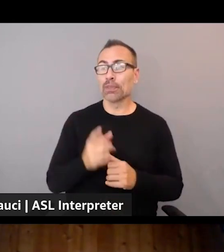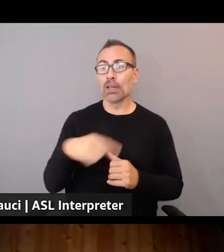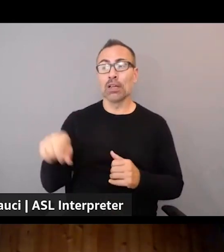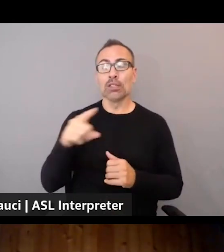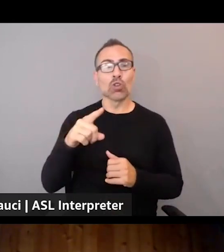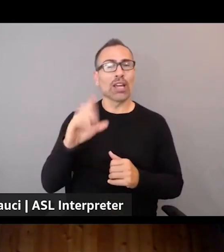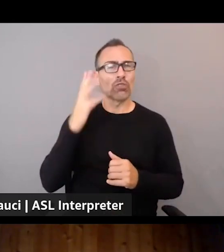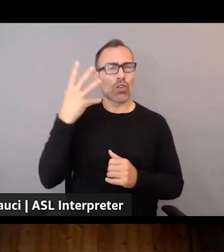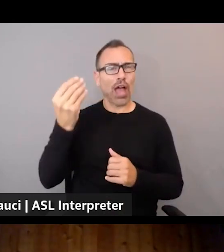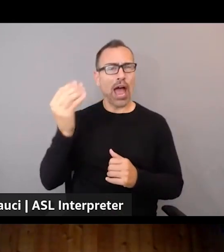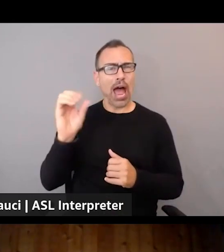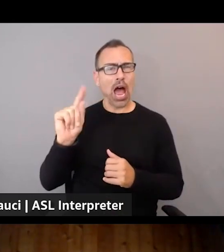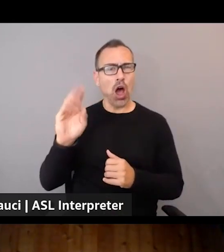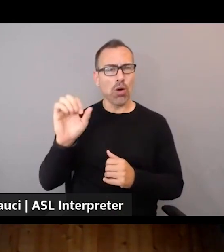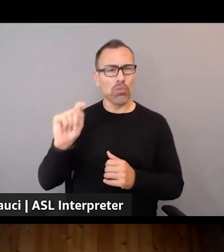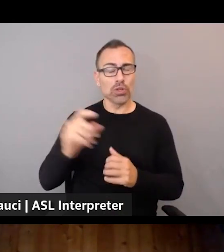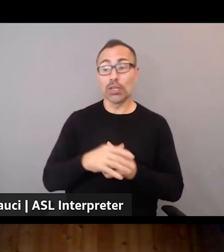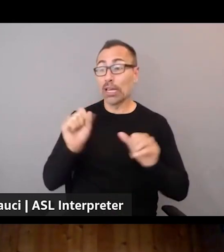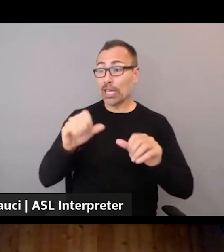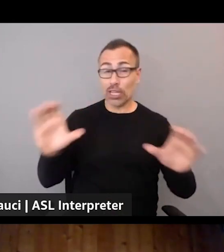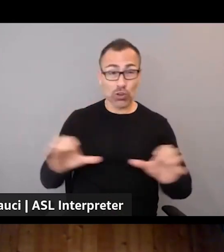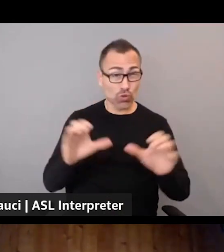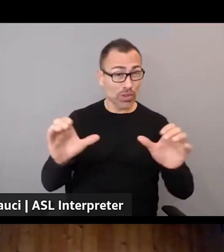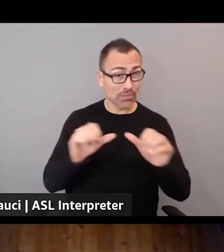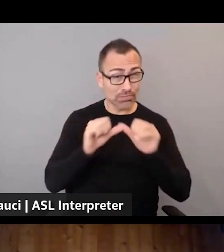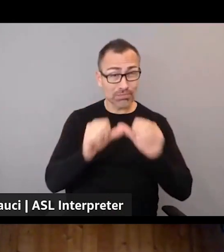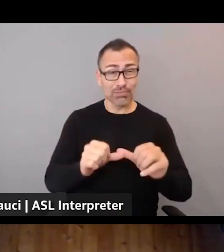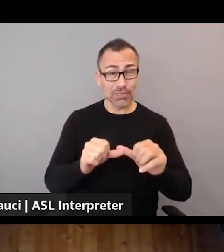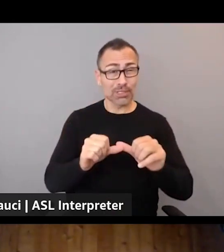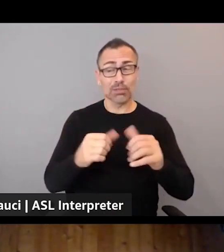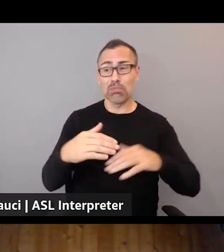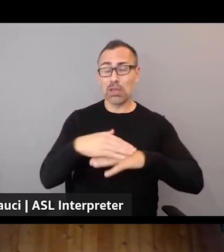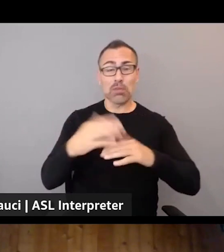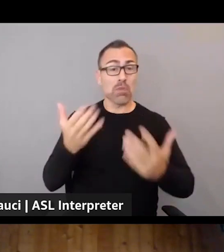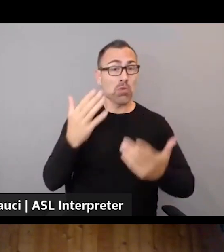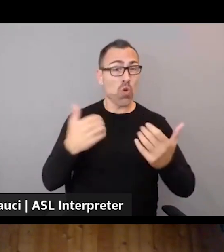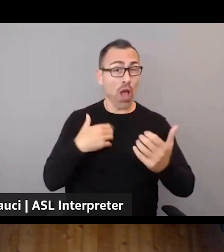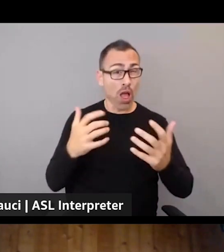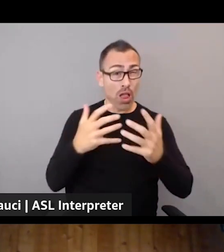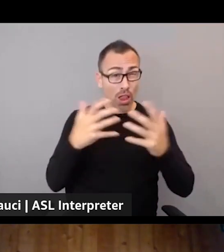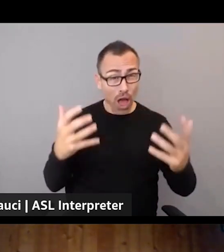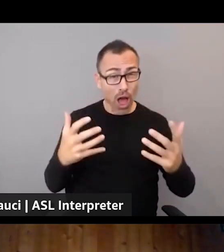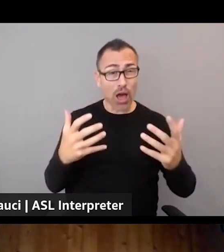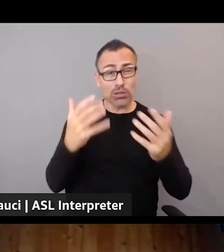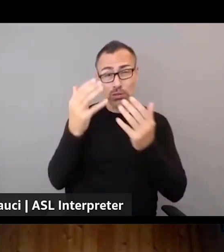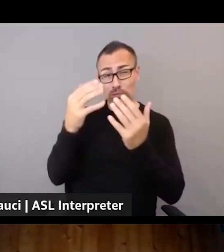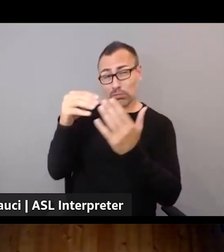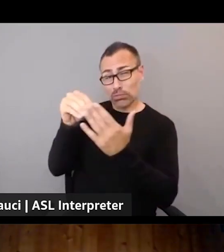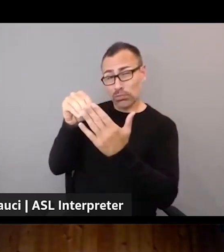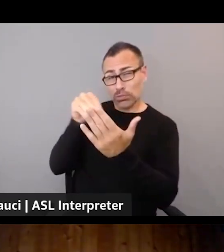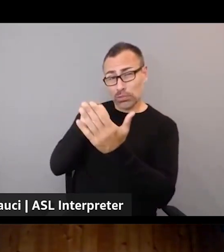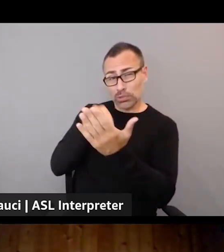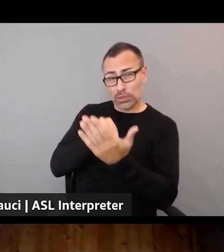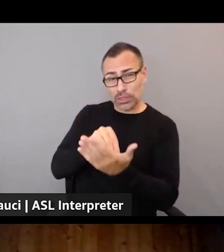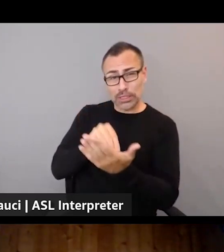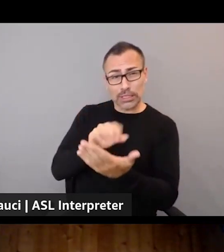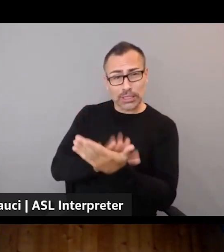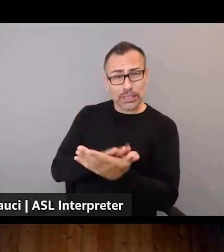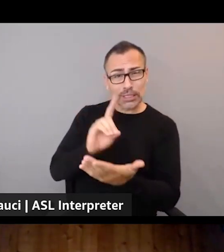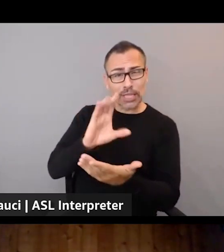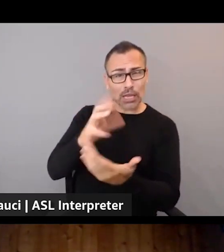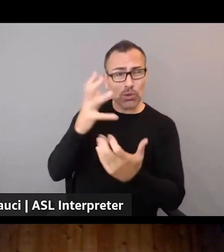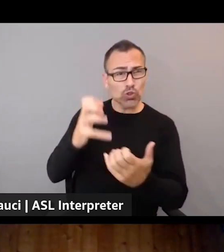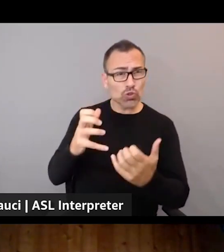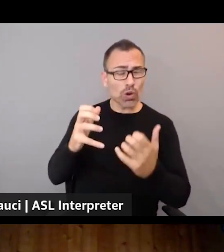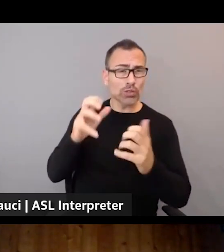of, let's say large amounts of documents that you want a large language model to query over, you can do so with Titan embeddings.